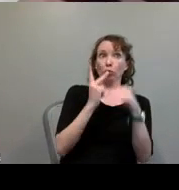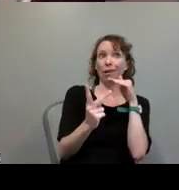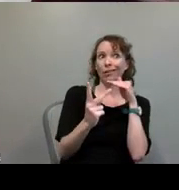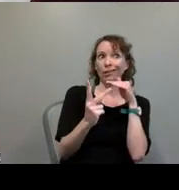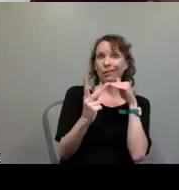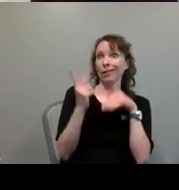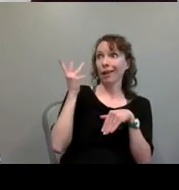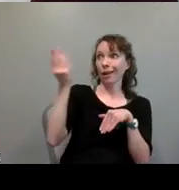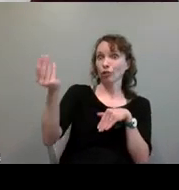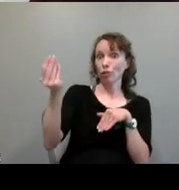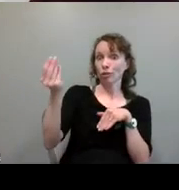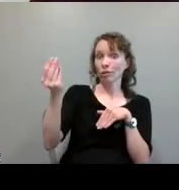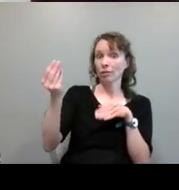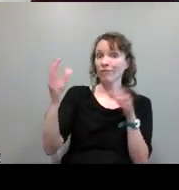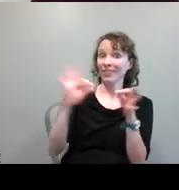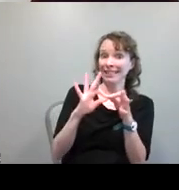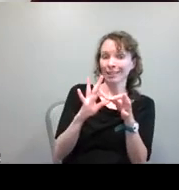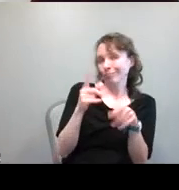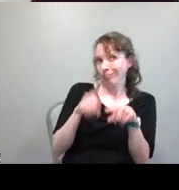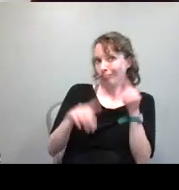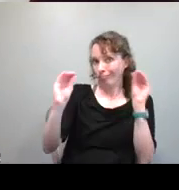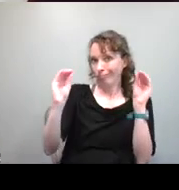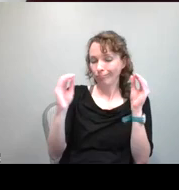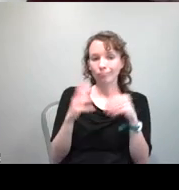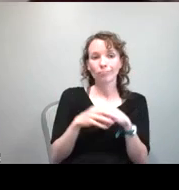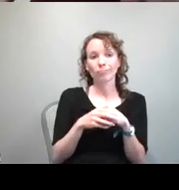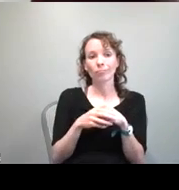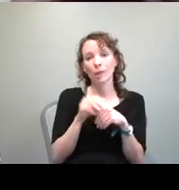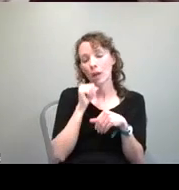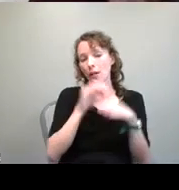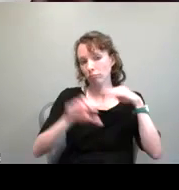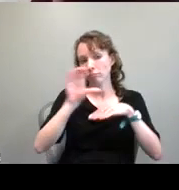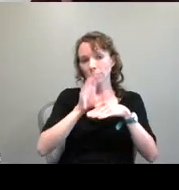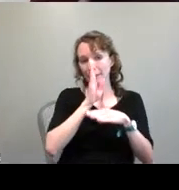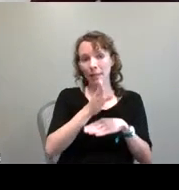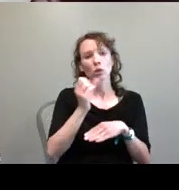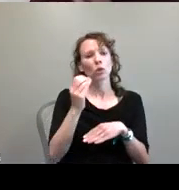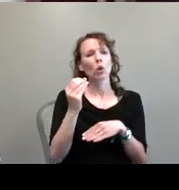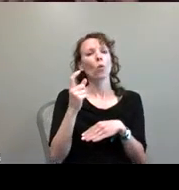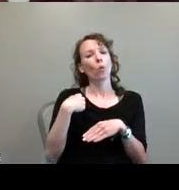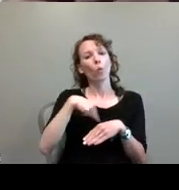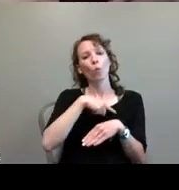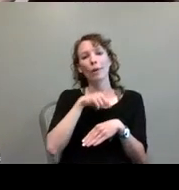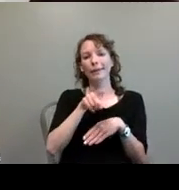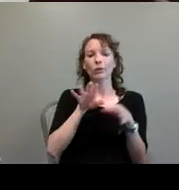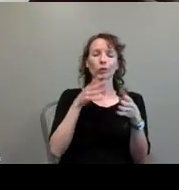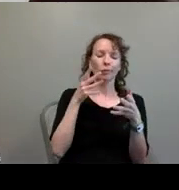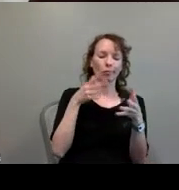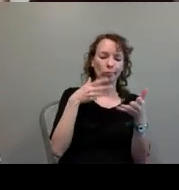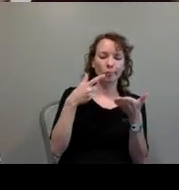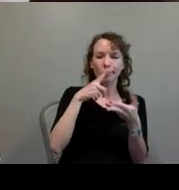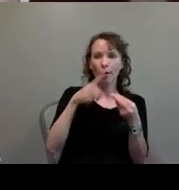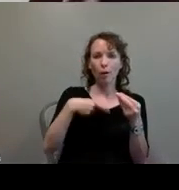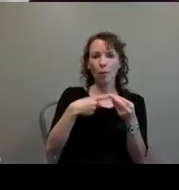extrinsic fitness, at least explicitly. So it'll need to go through what we're calling intrinsic fitness, and this is related